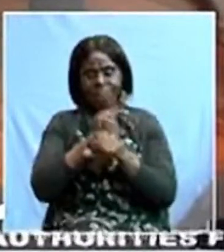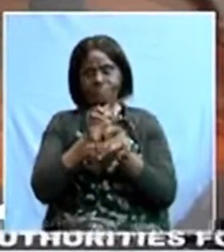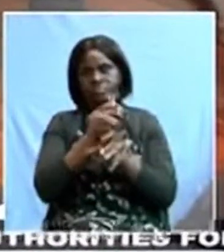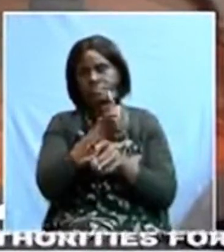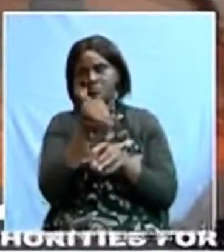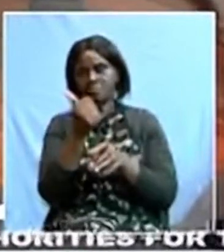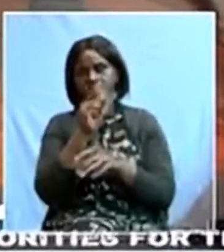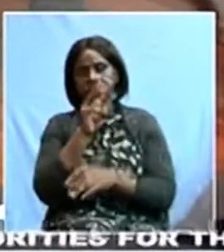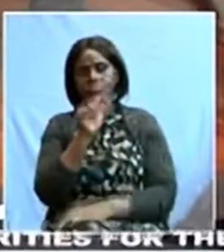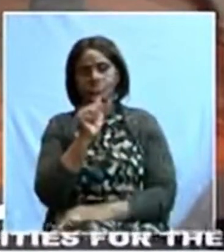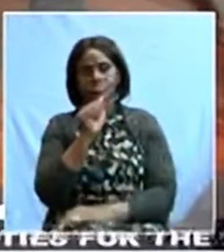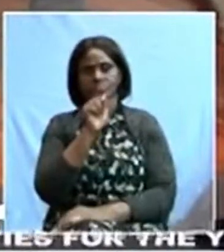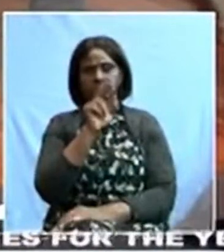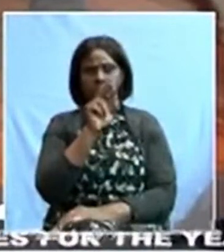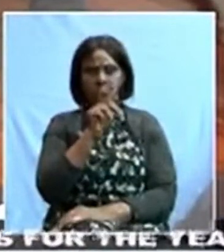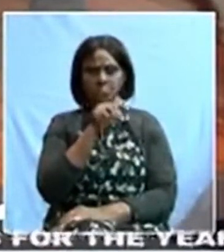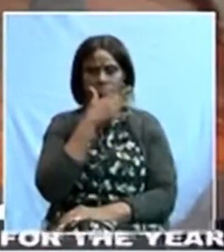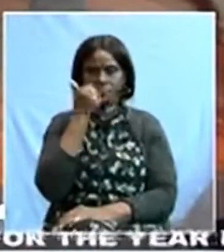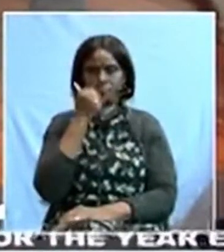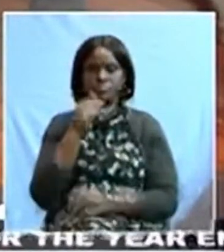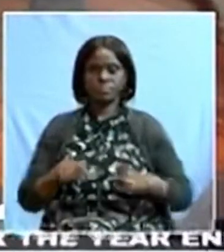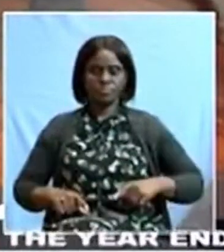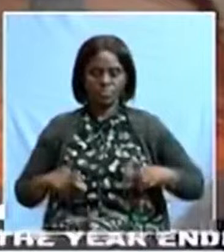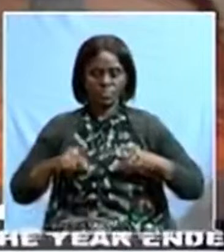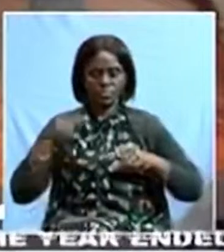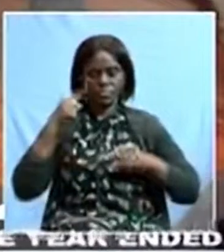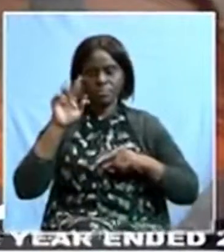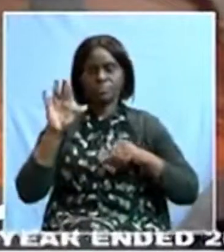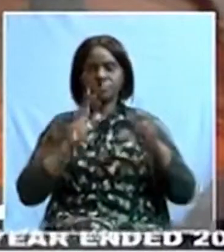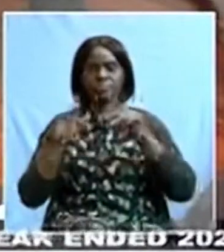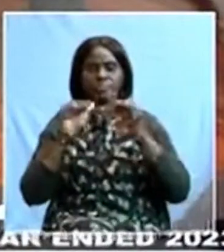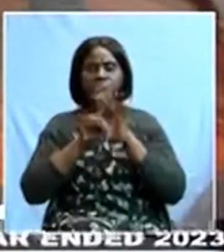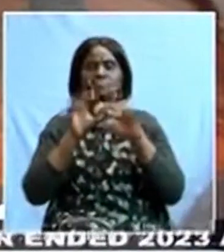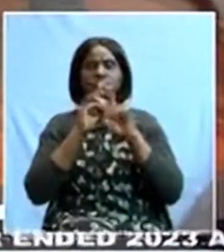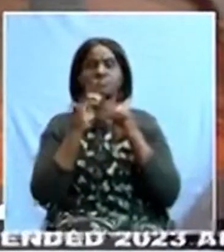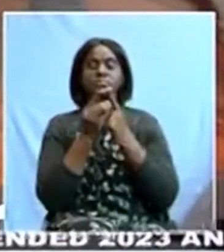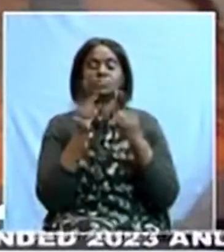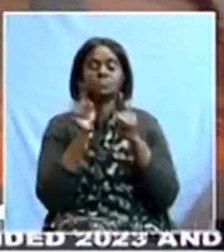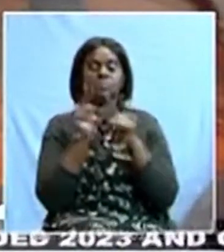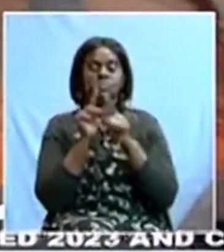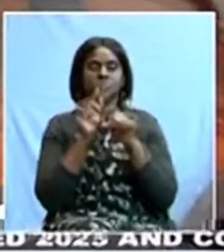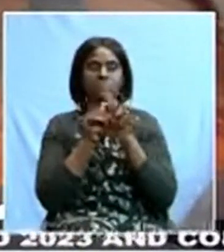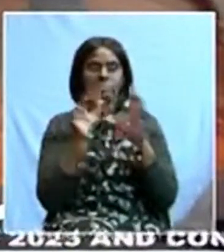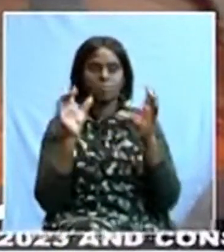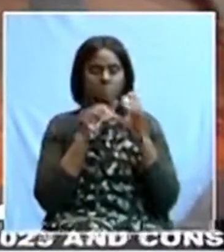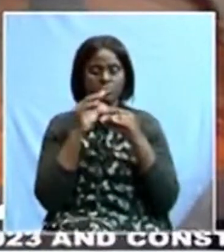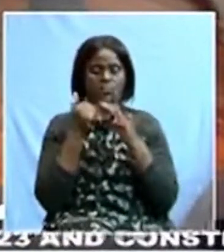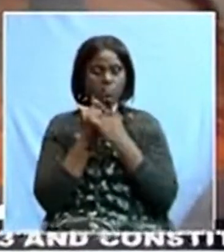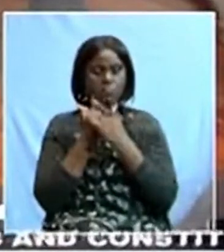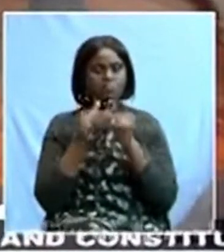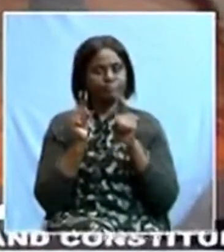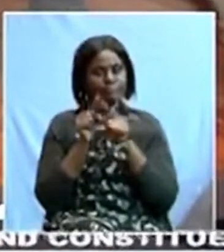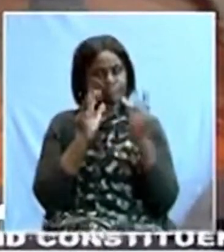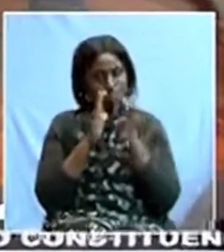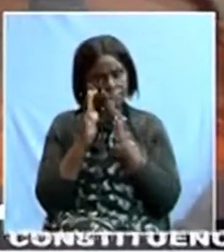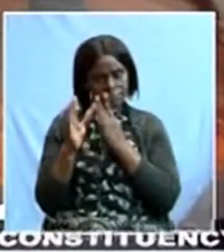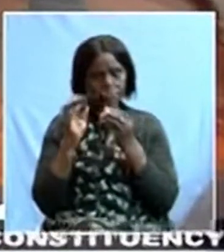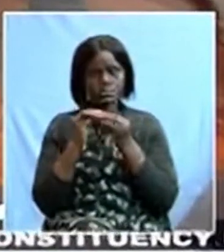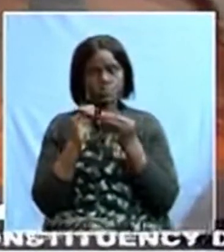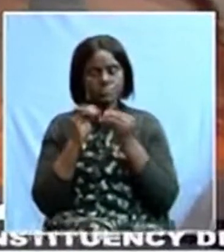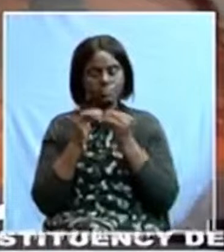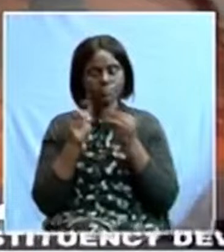the wards in the district to better the living standards of the people in the district and the council at large. Remedial